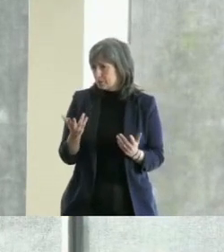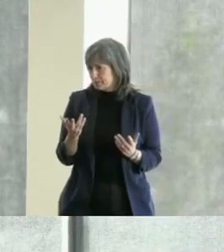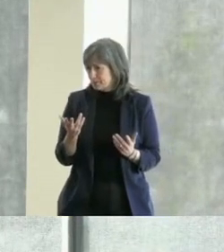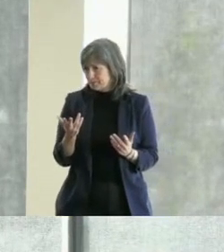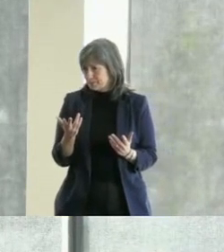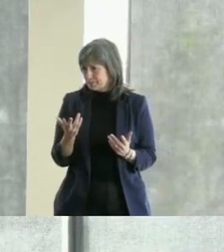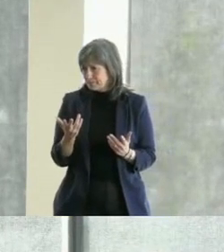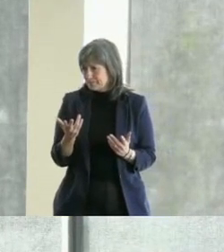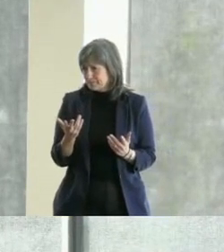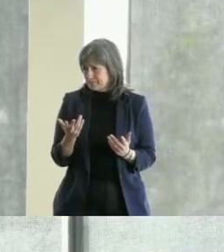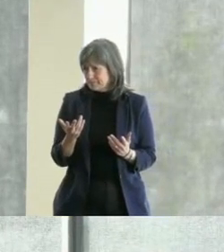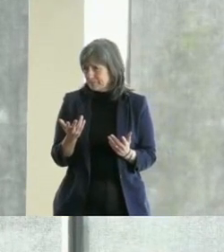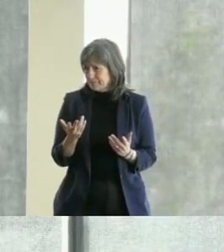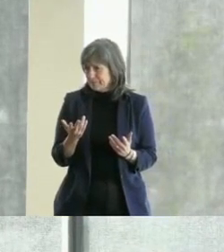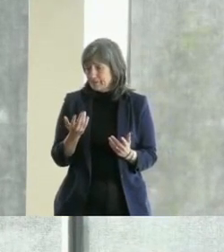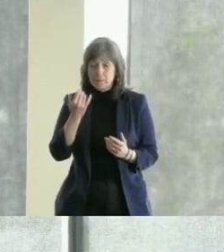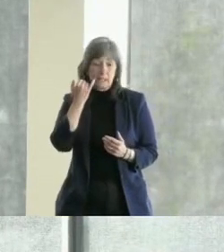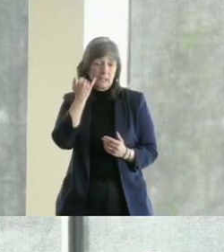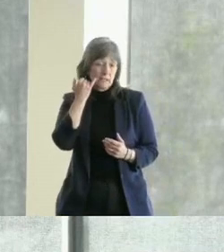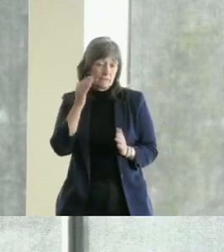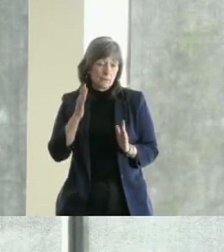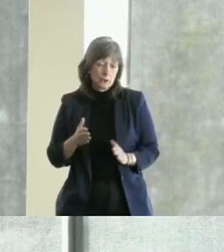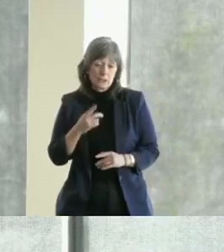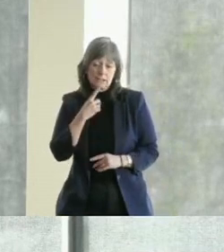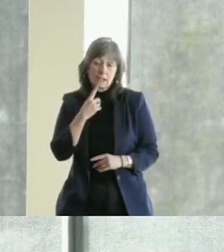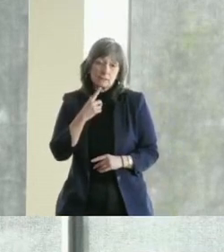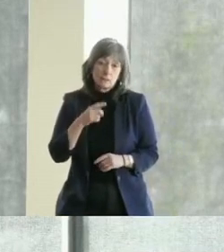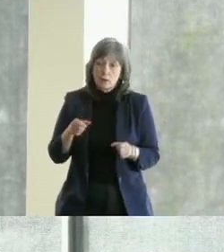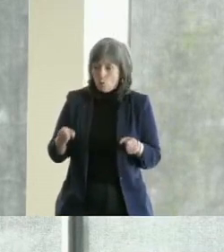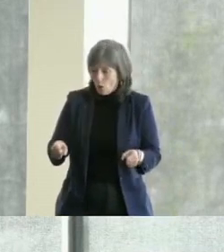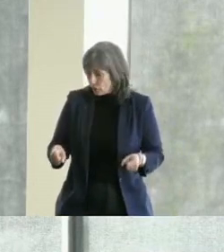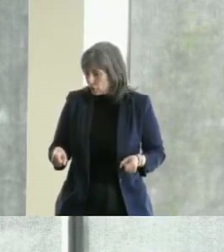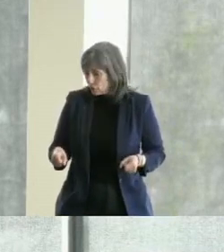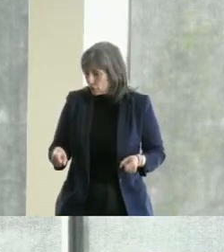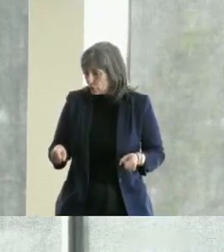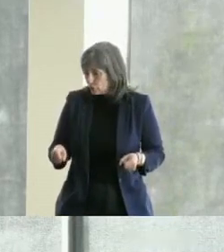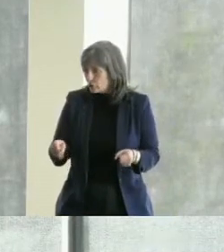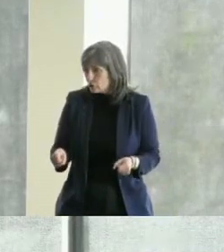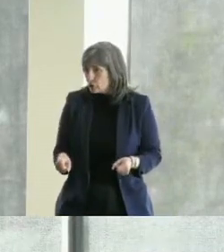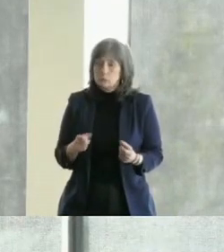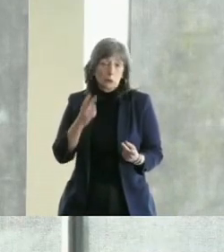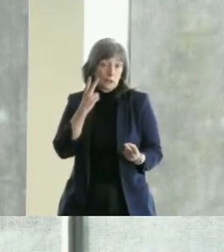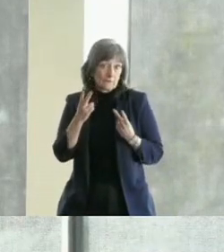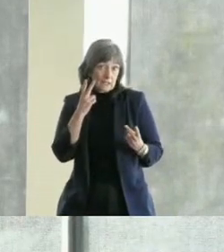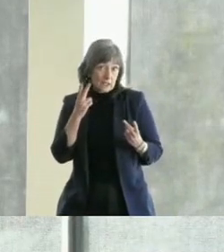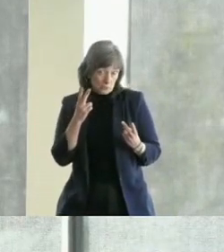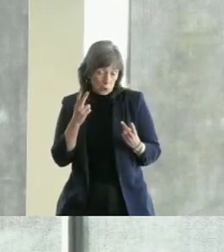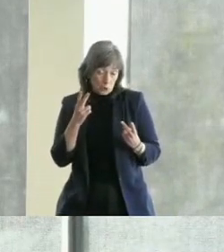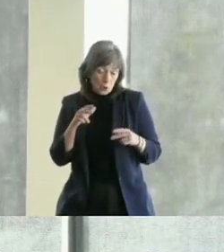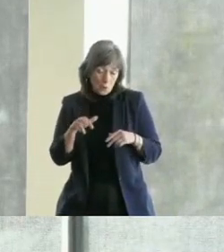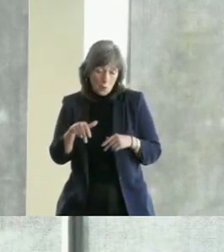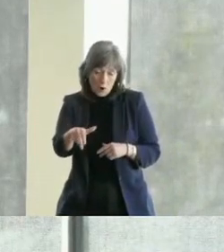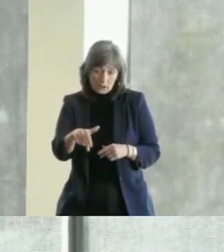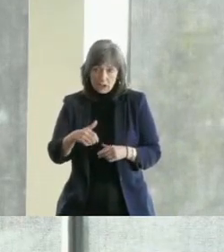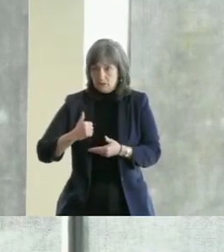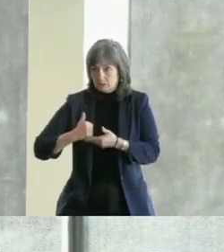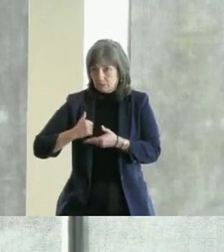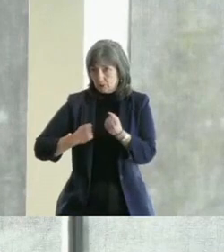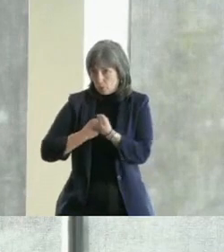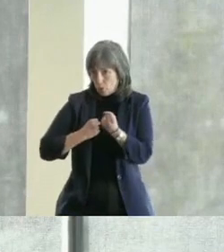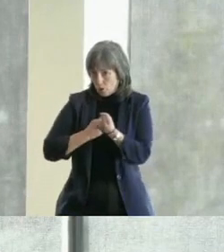like if someone was to come in, say, with a walker or a visible aid, mobility